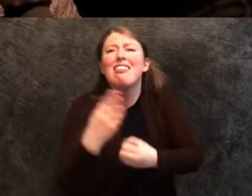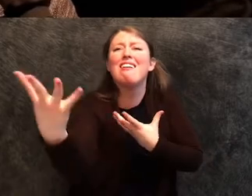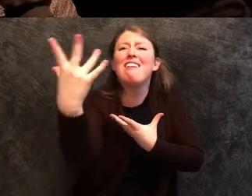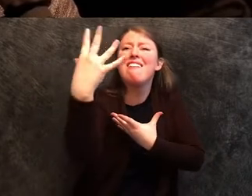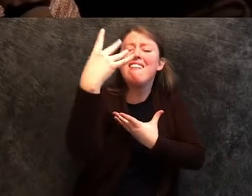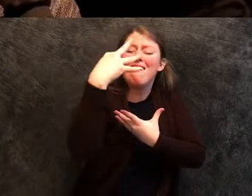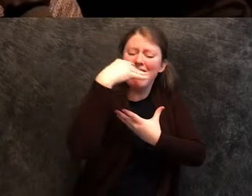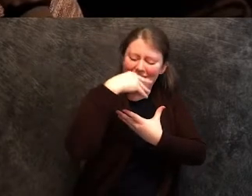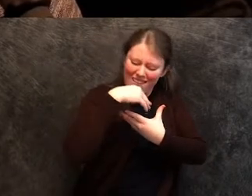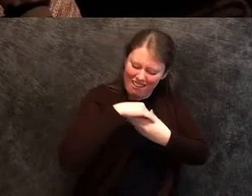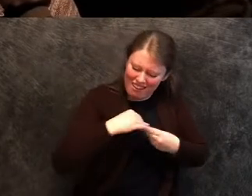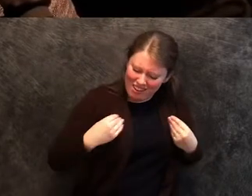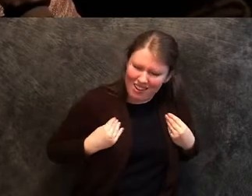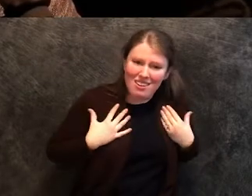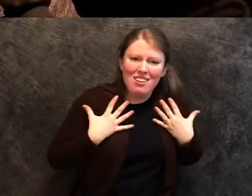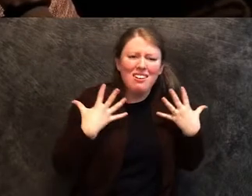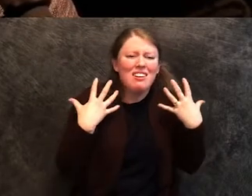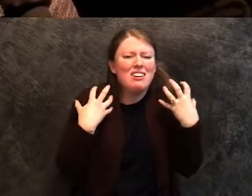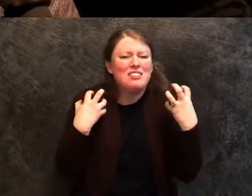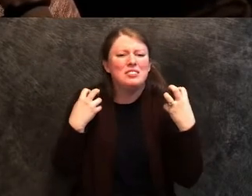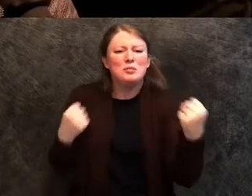reaches to me,